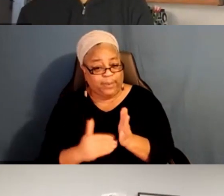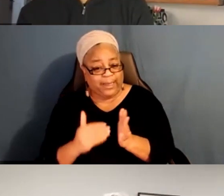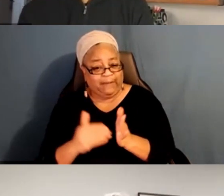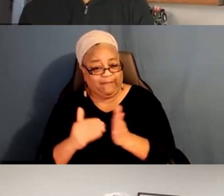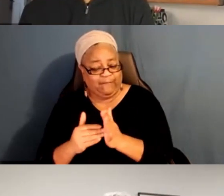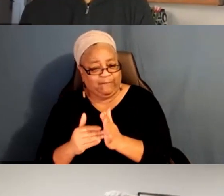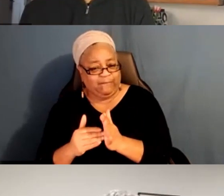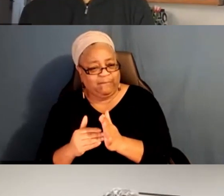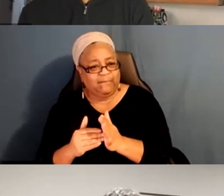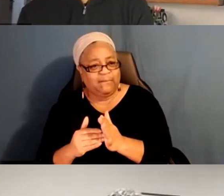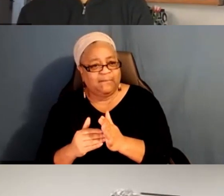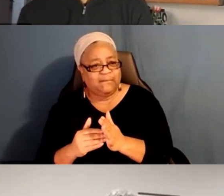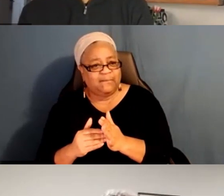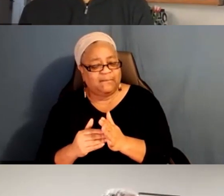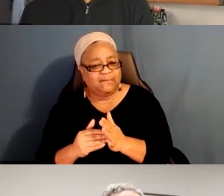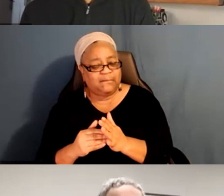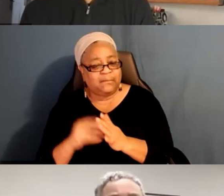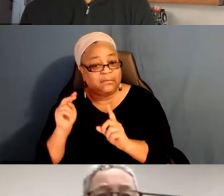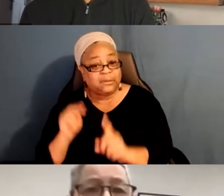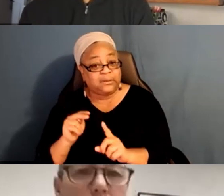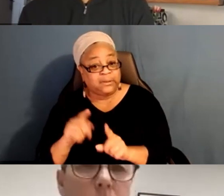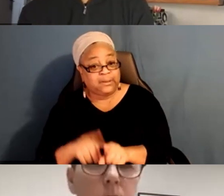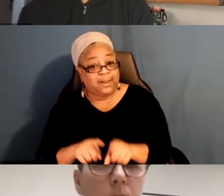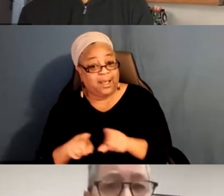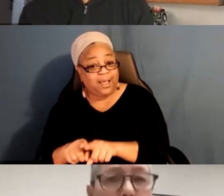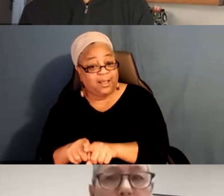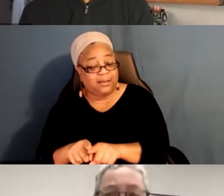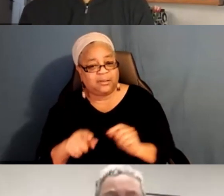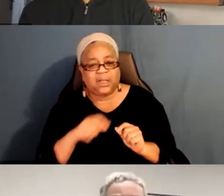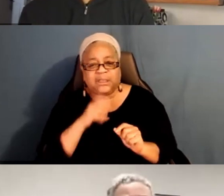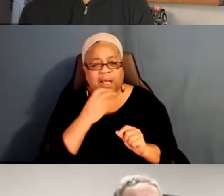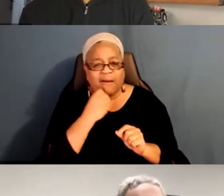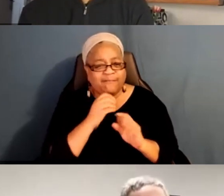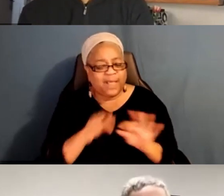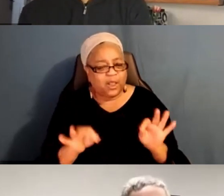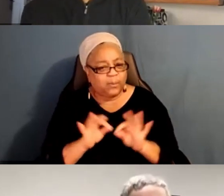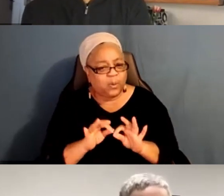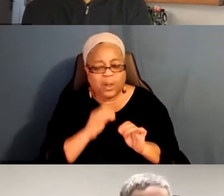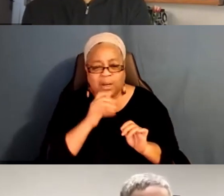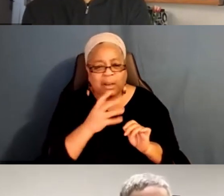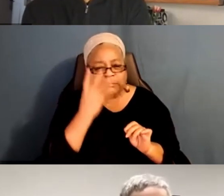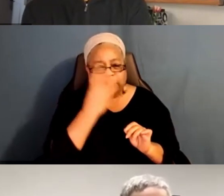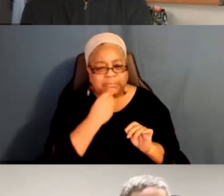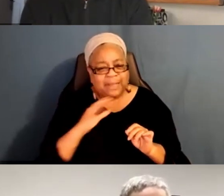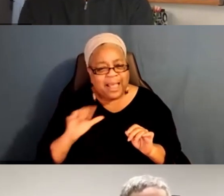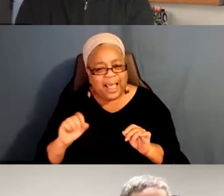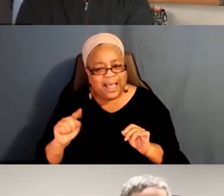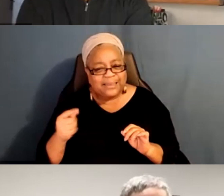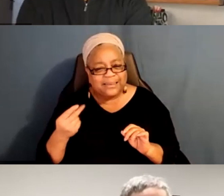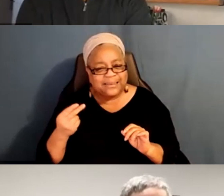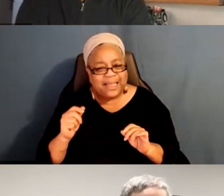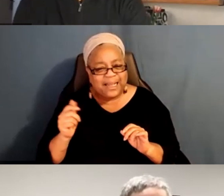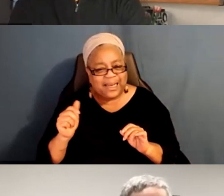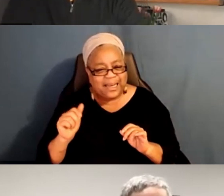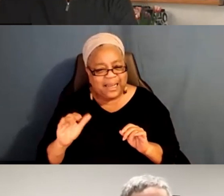are seen as, you know, not valuable or not aesthetic, right? Or not, and